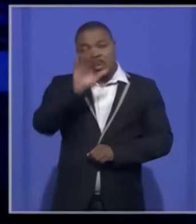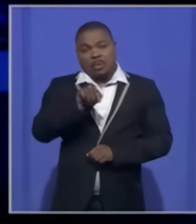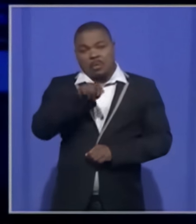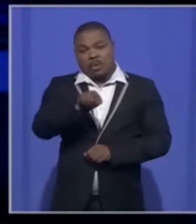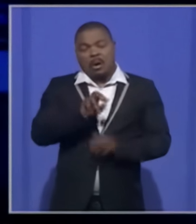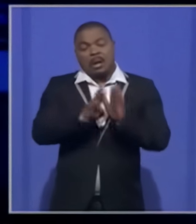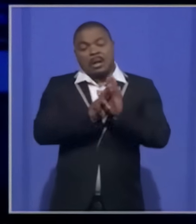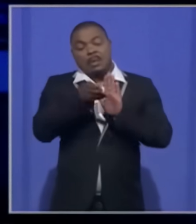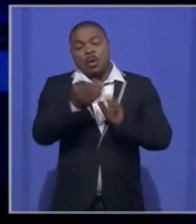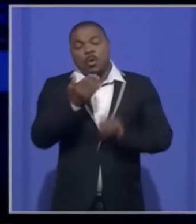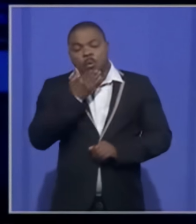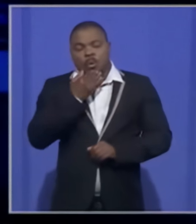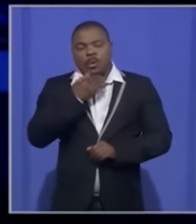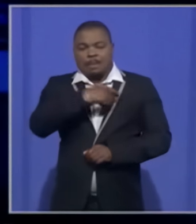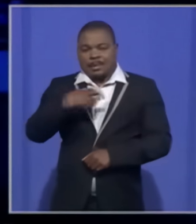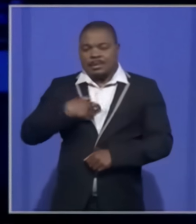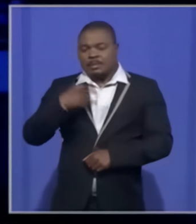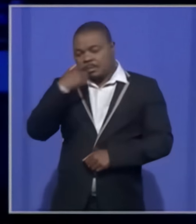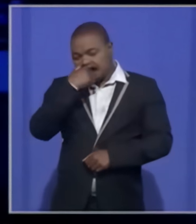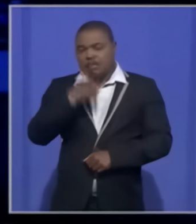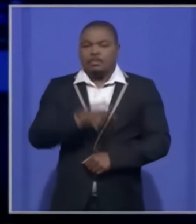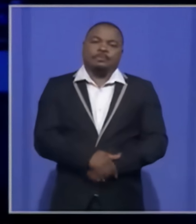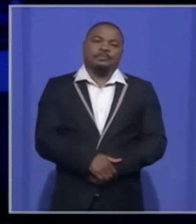emelwa ke Mopresidente Cyril Ramaphosa.